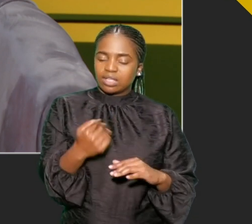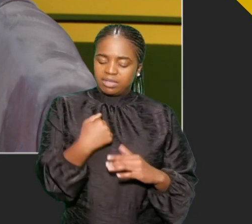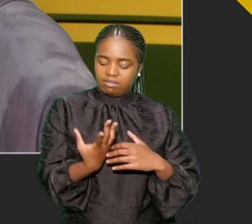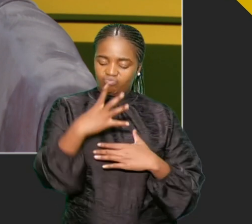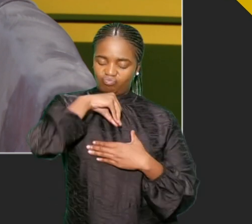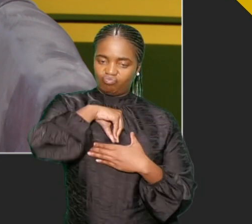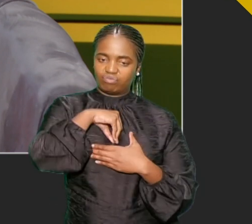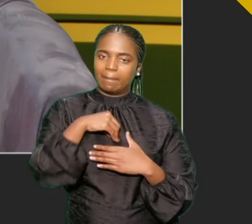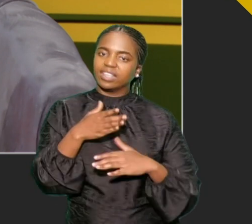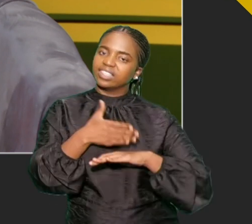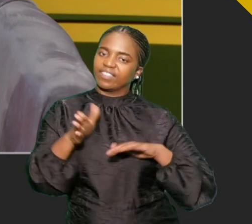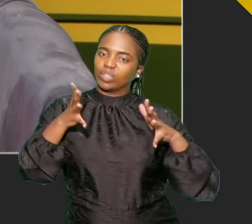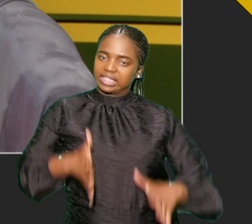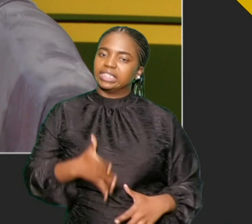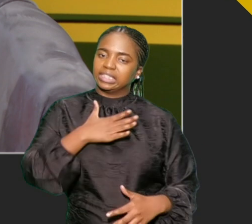Do you feel